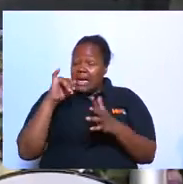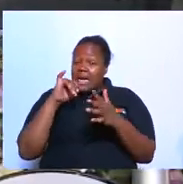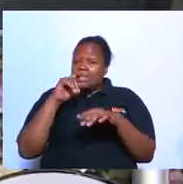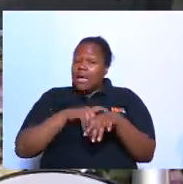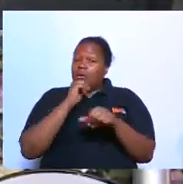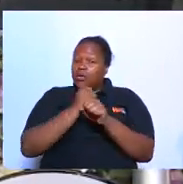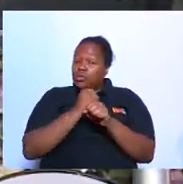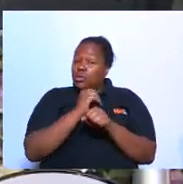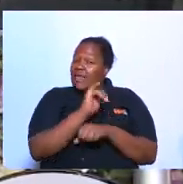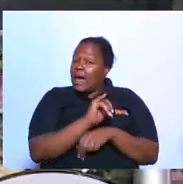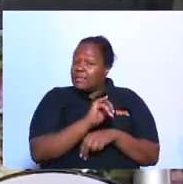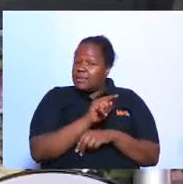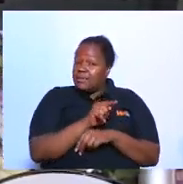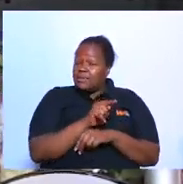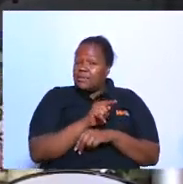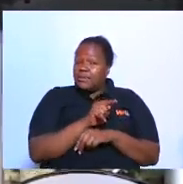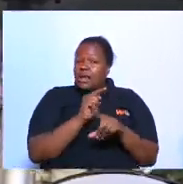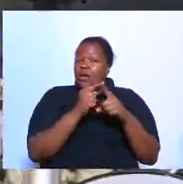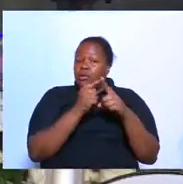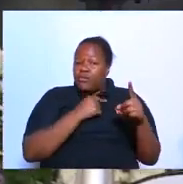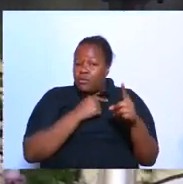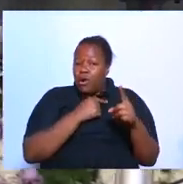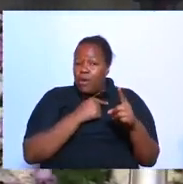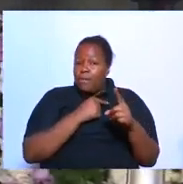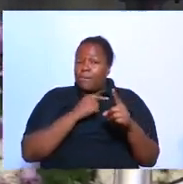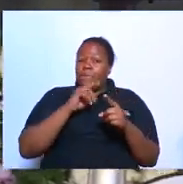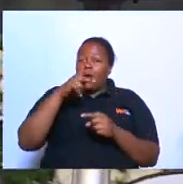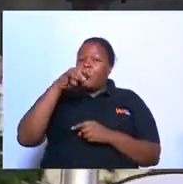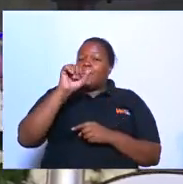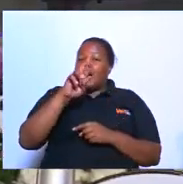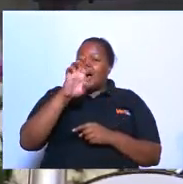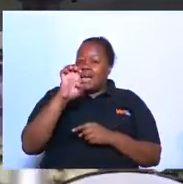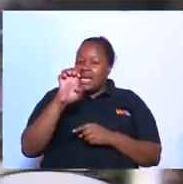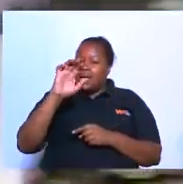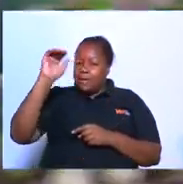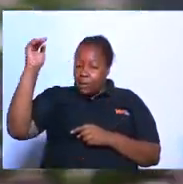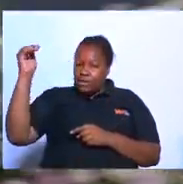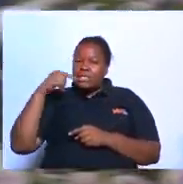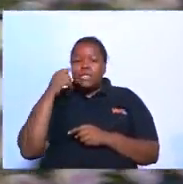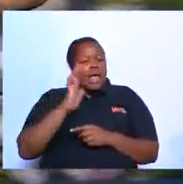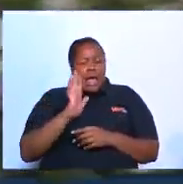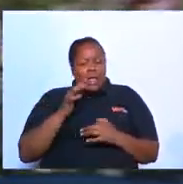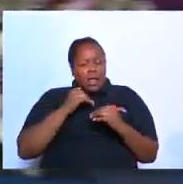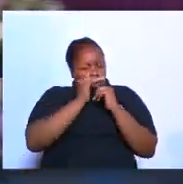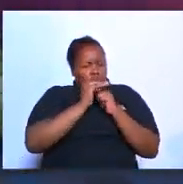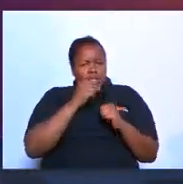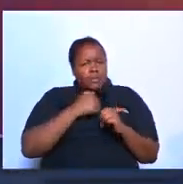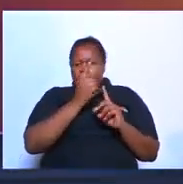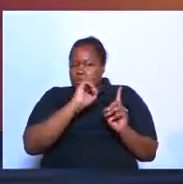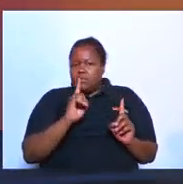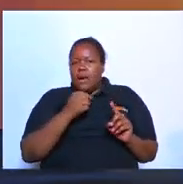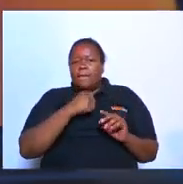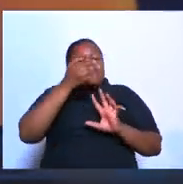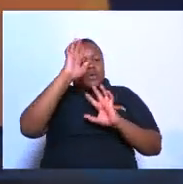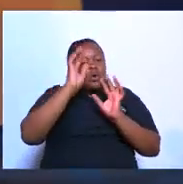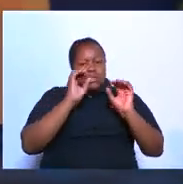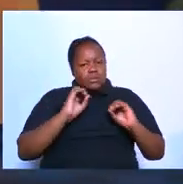that from Perry mountains they will tell you don't don't worship me I'm not God